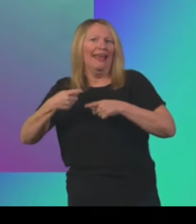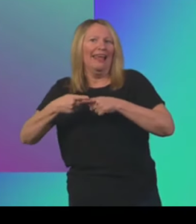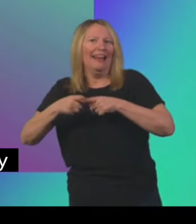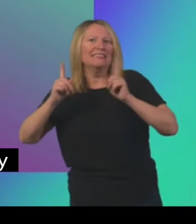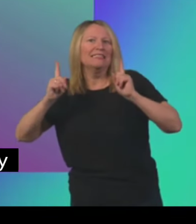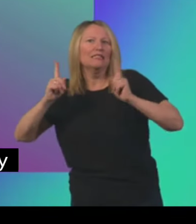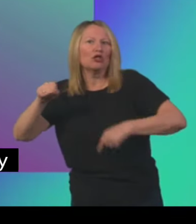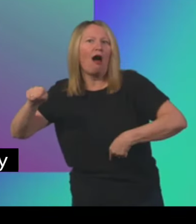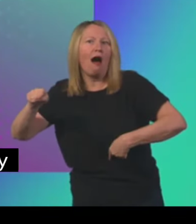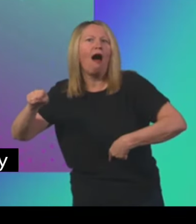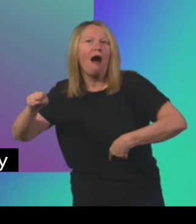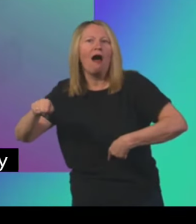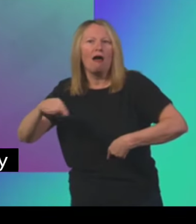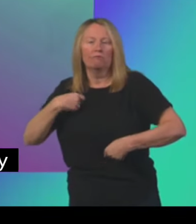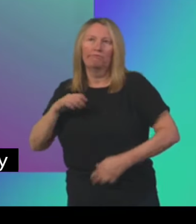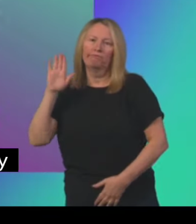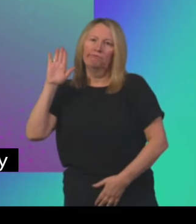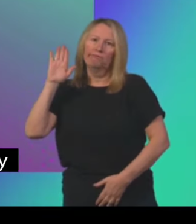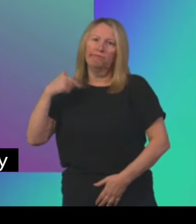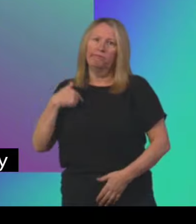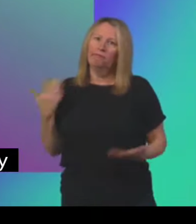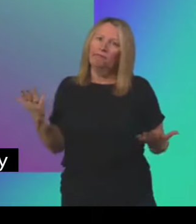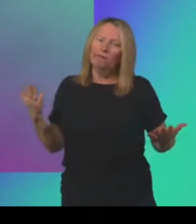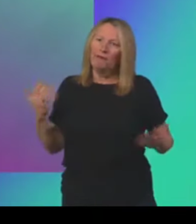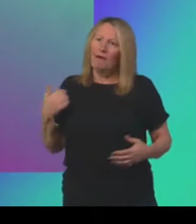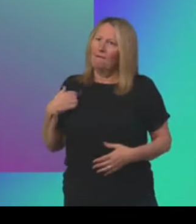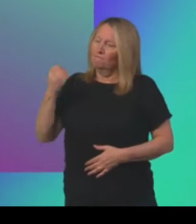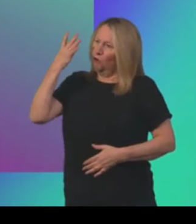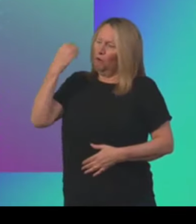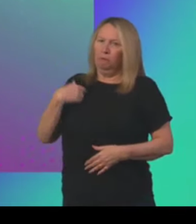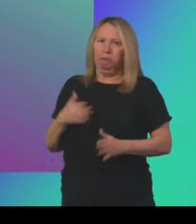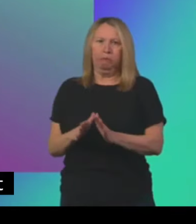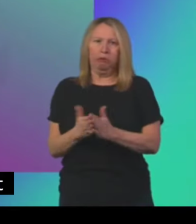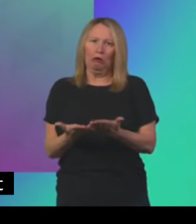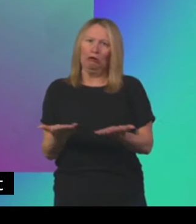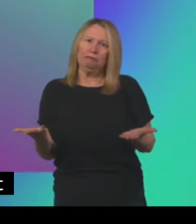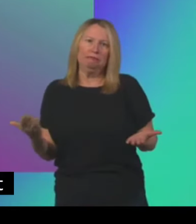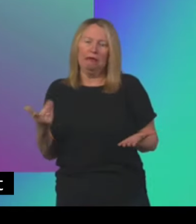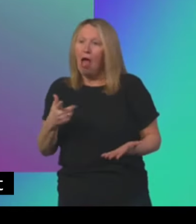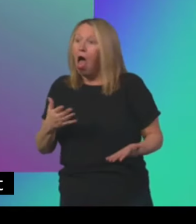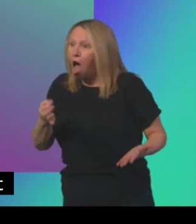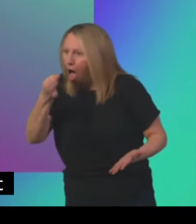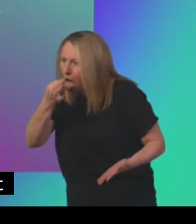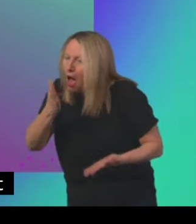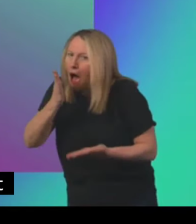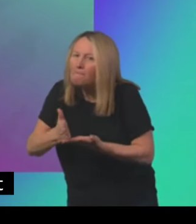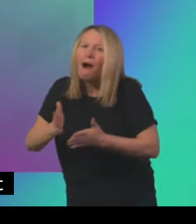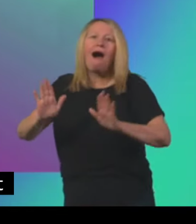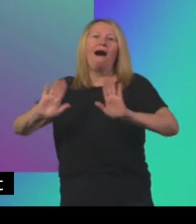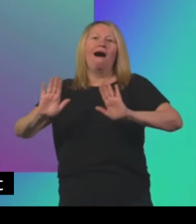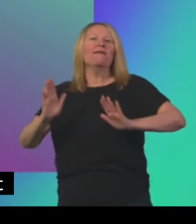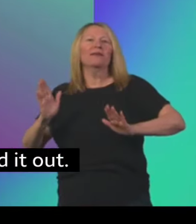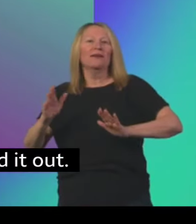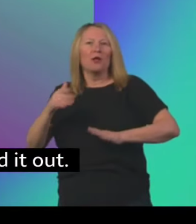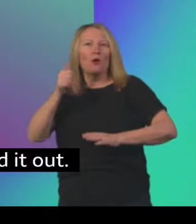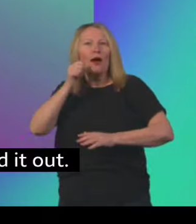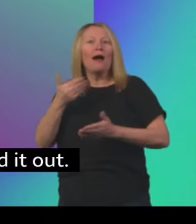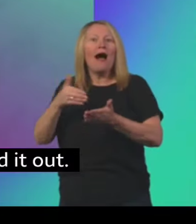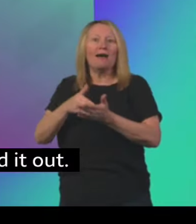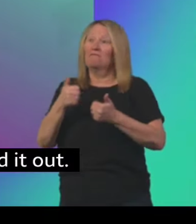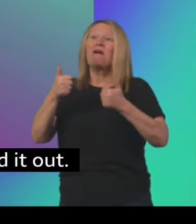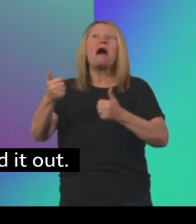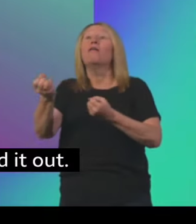says, we pranked my English teacher. We all put our hands up to say we'd forgotten our books and he fell for it. They also wanted to add that he was totally fine with it